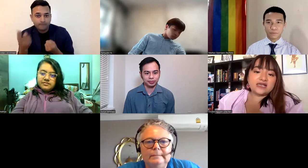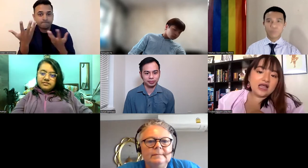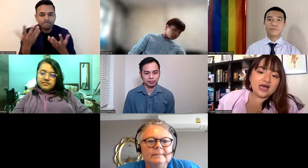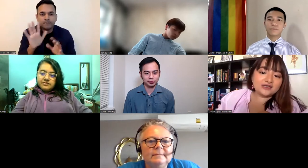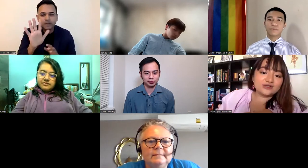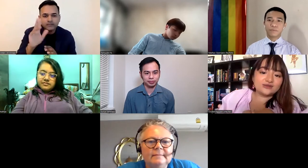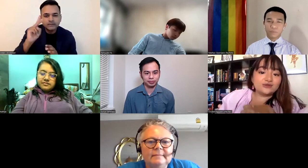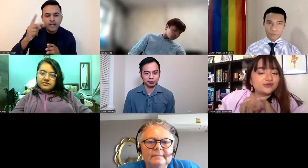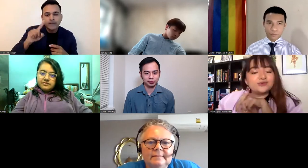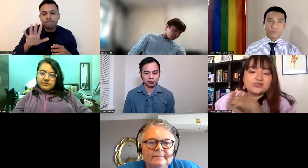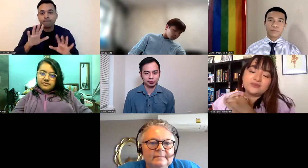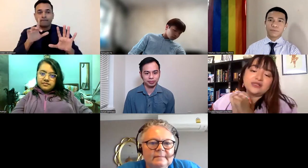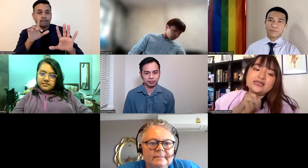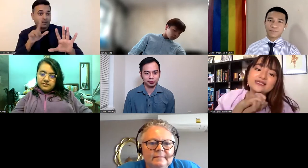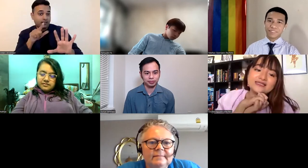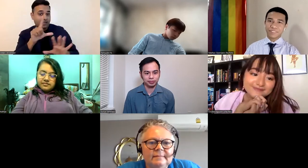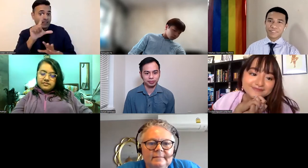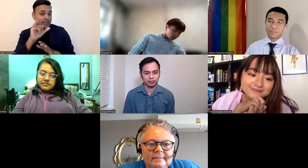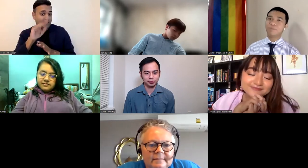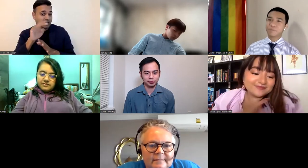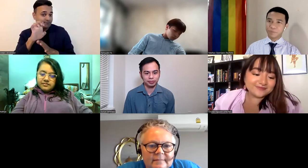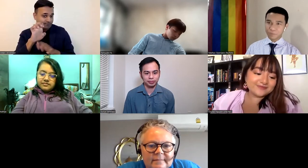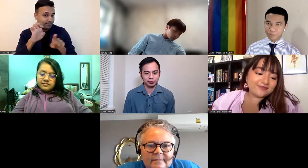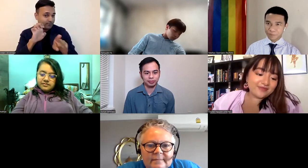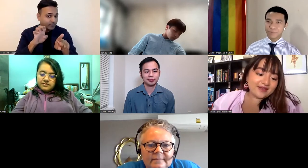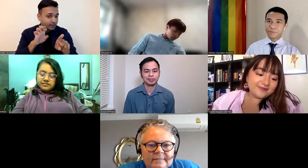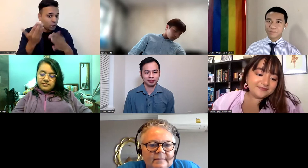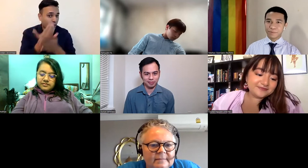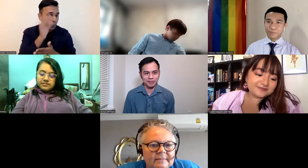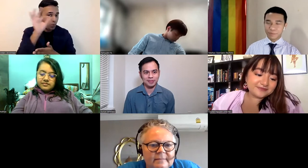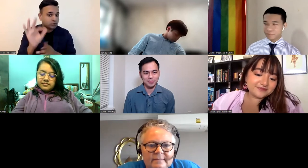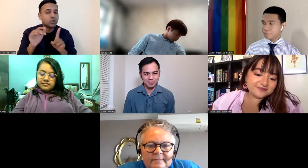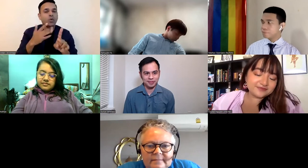as allies to youths with disabilities.